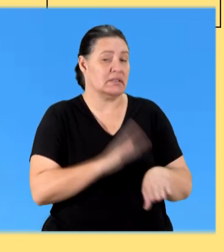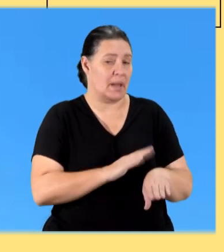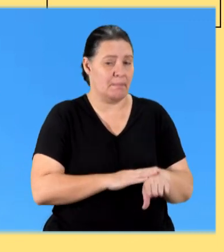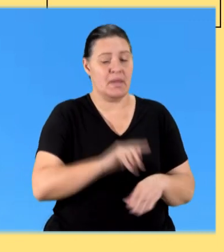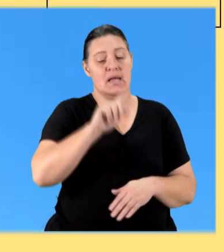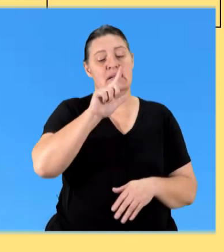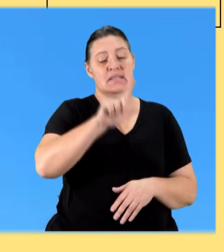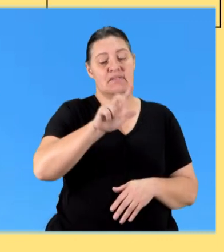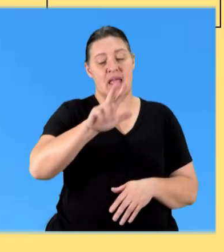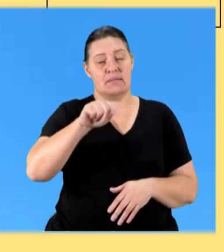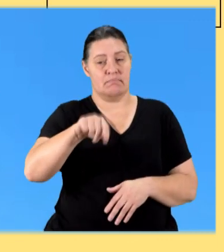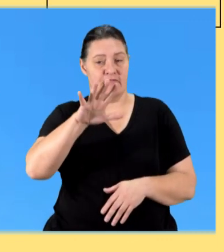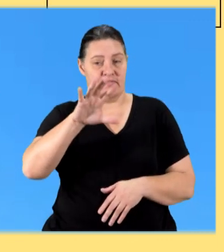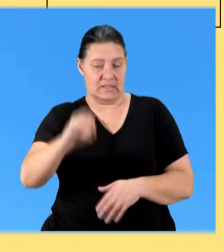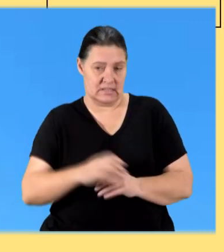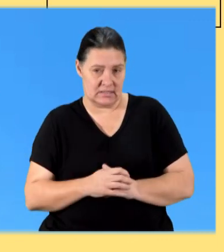is 78 Rand 50.